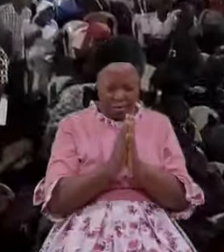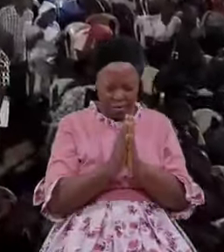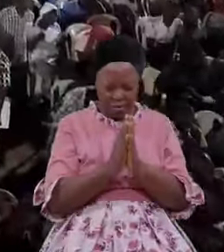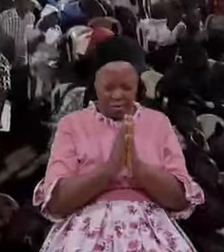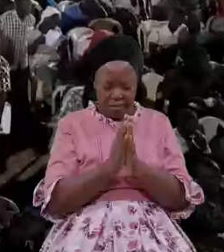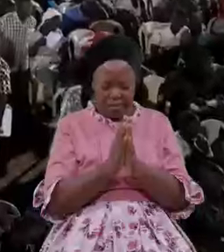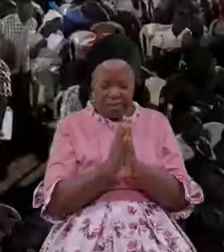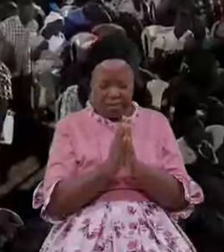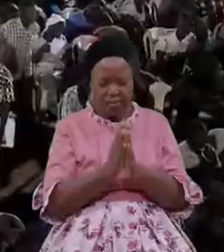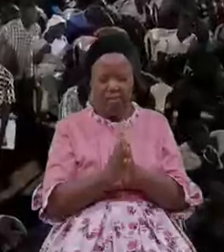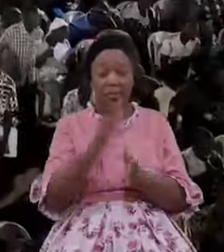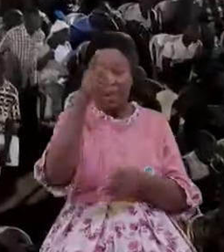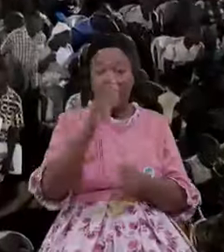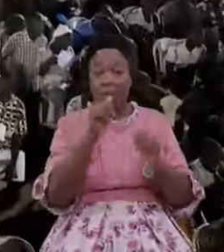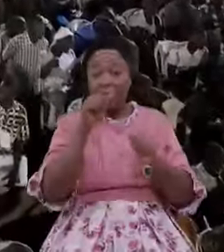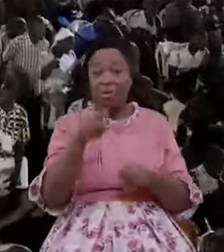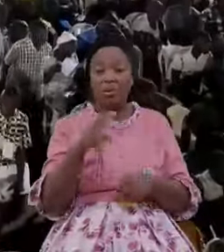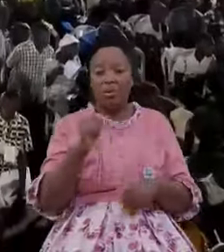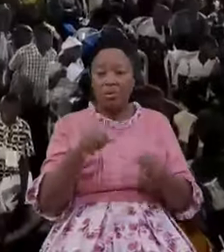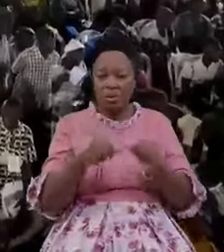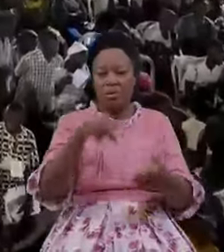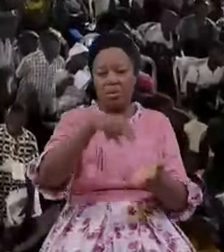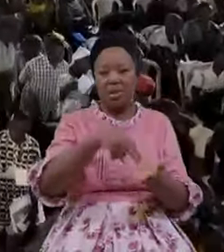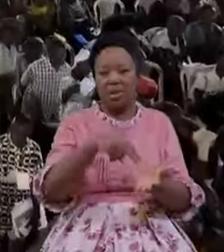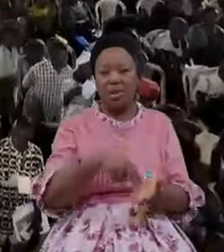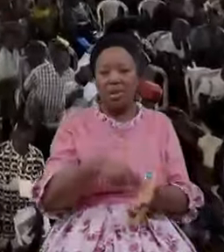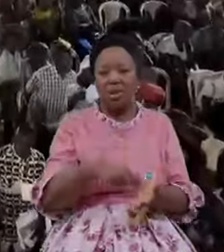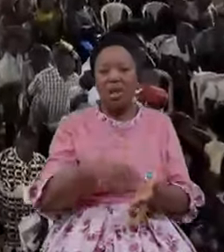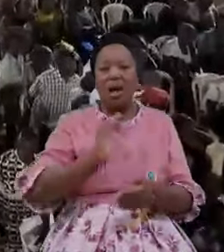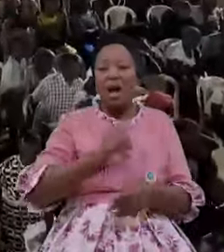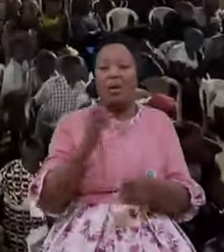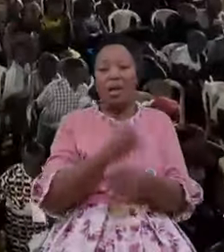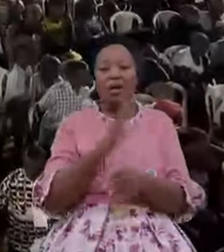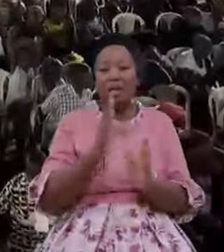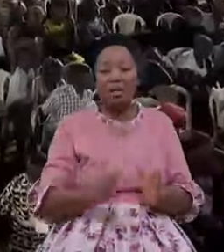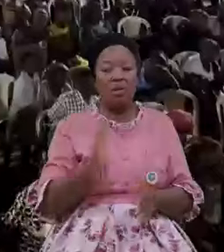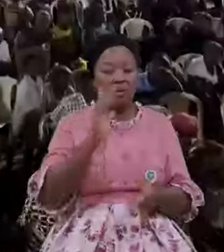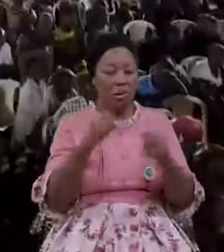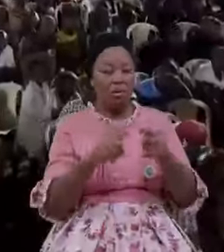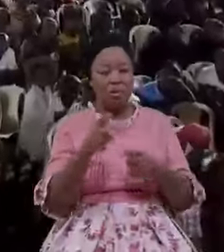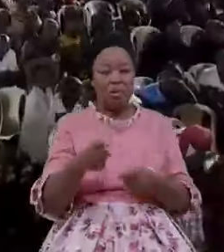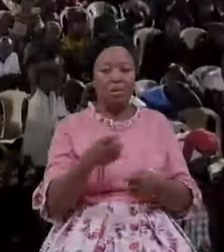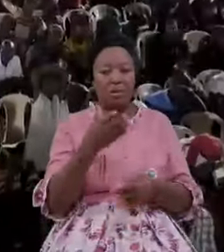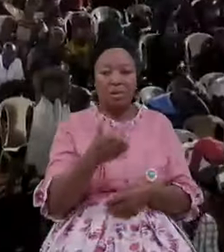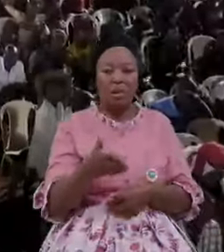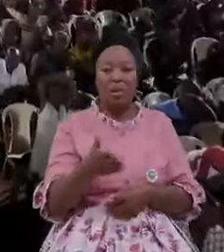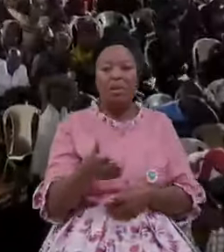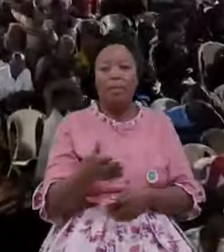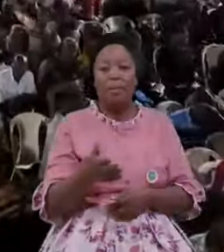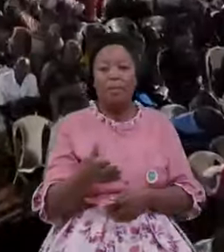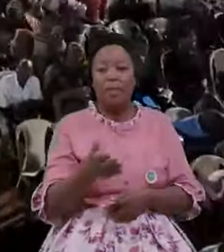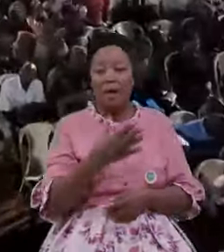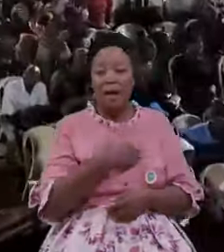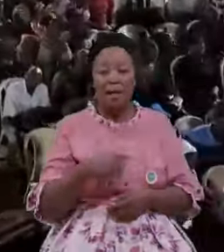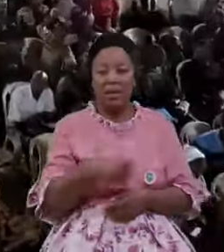God bless you. Keep on standing. Our counselors will come to you right now. And they'll take